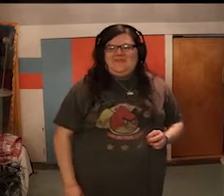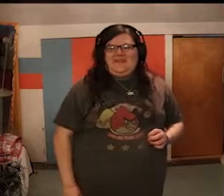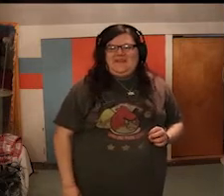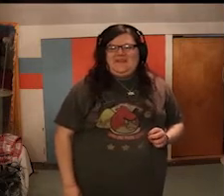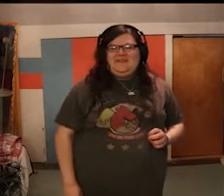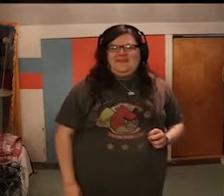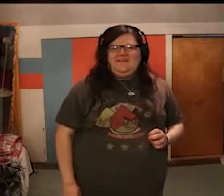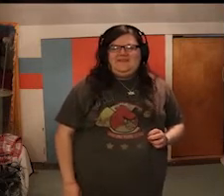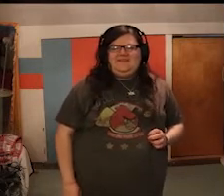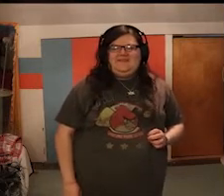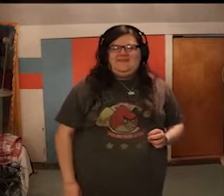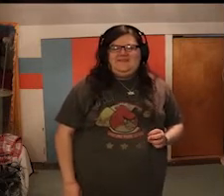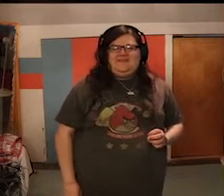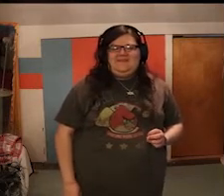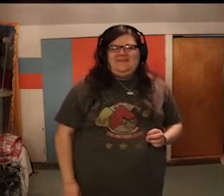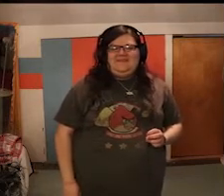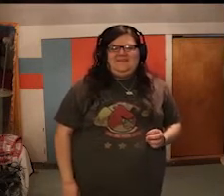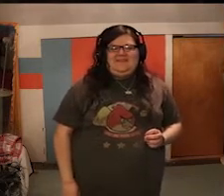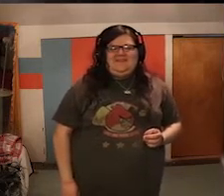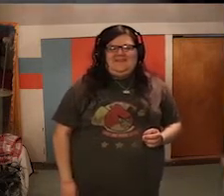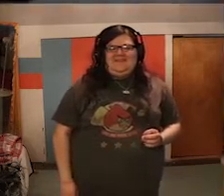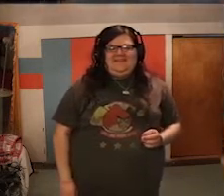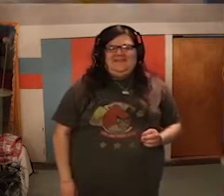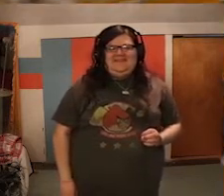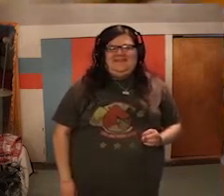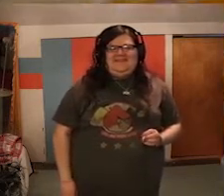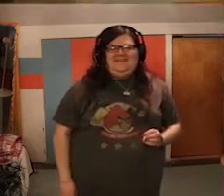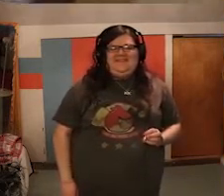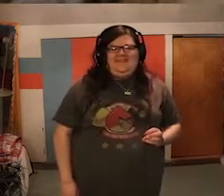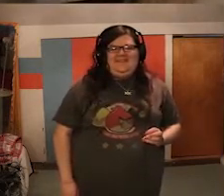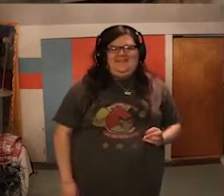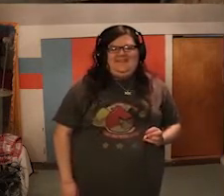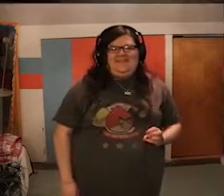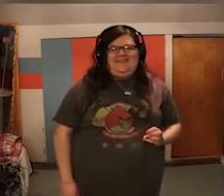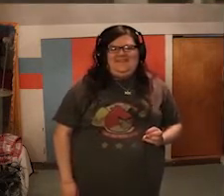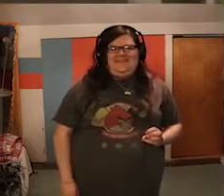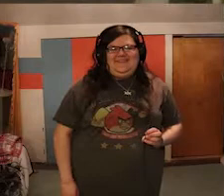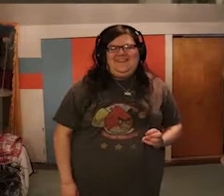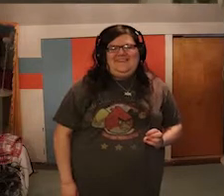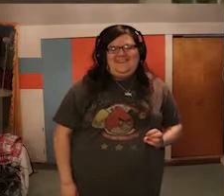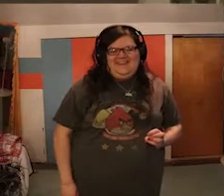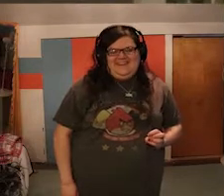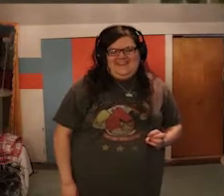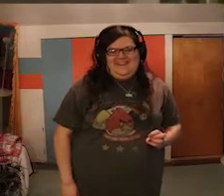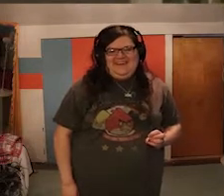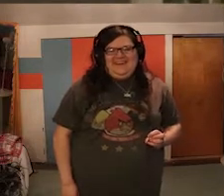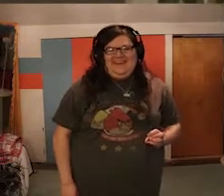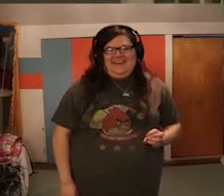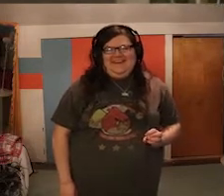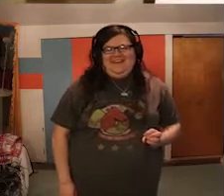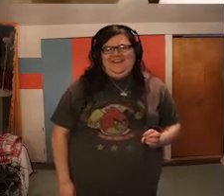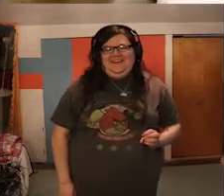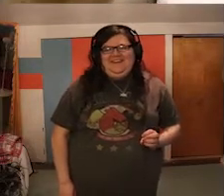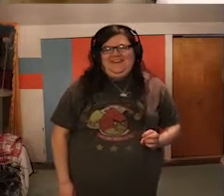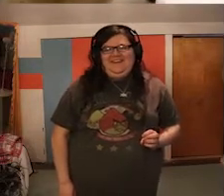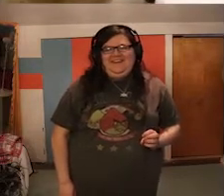eat. Yeah. Okay, you can eat. Yes. Okay. We can stop filming. Let's eat. I've been